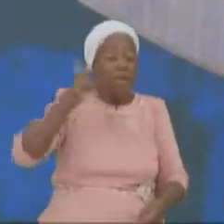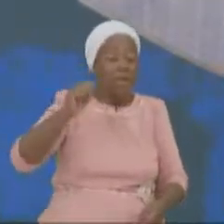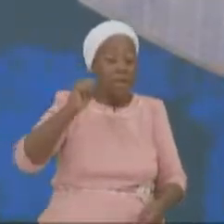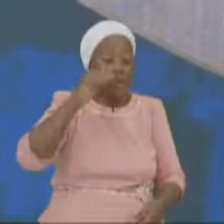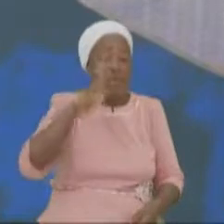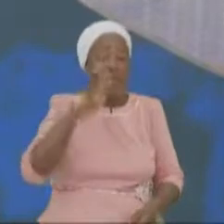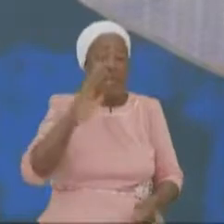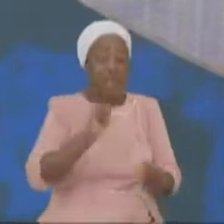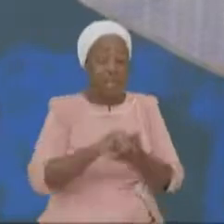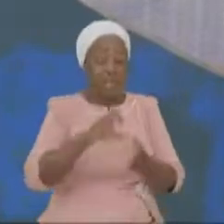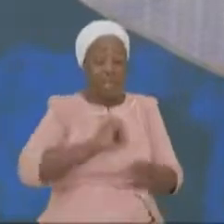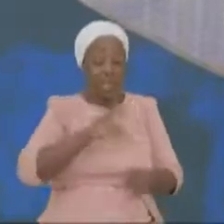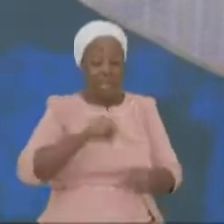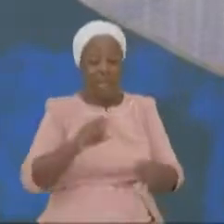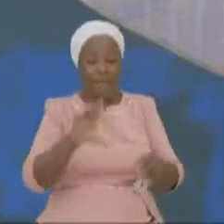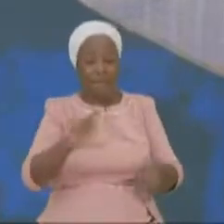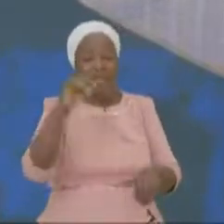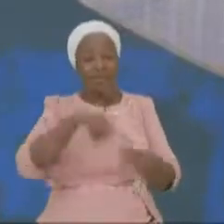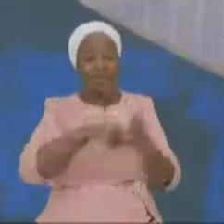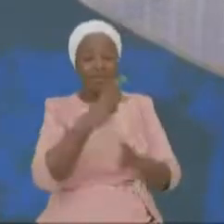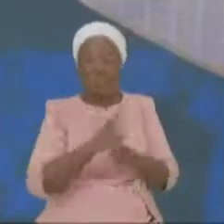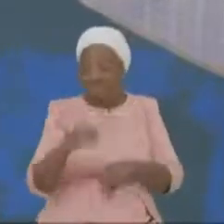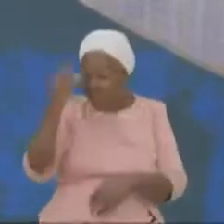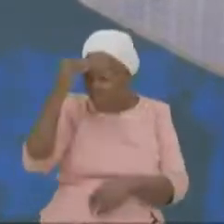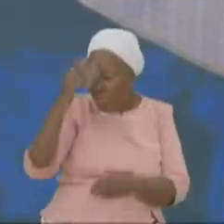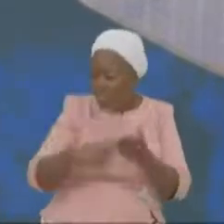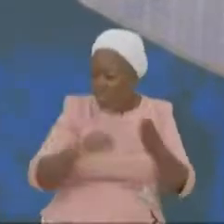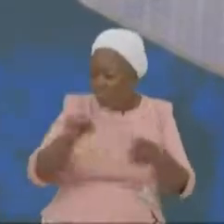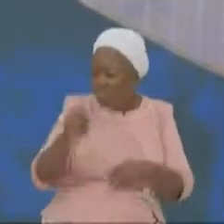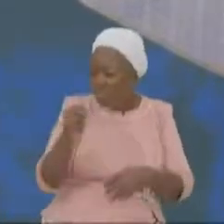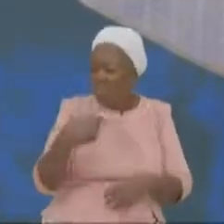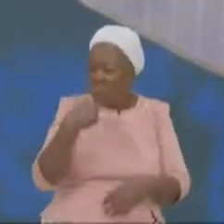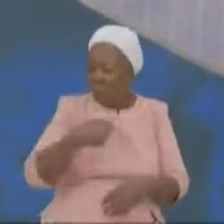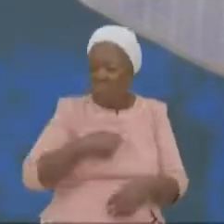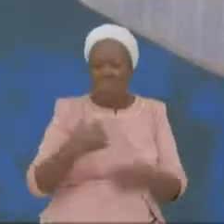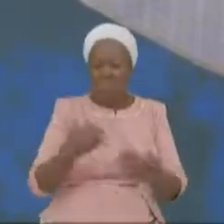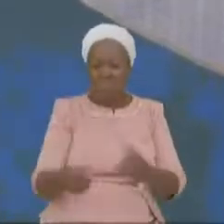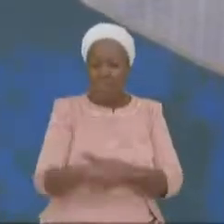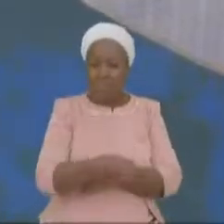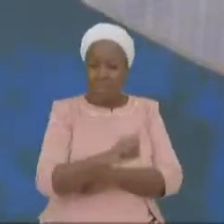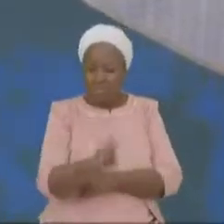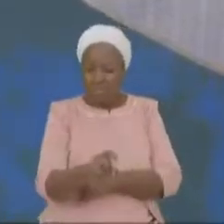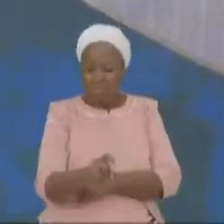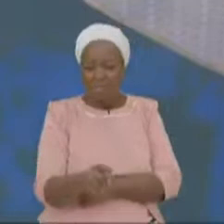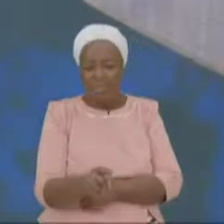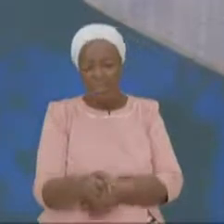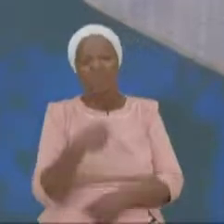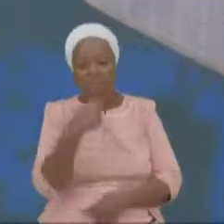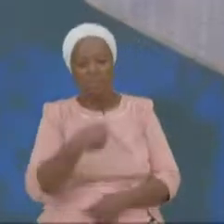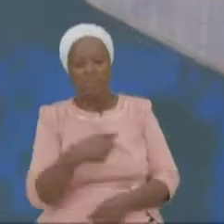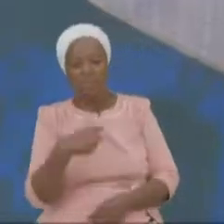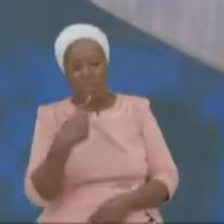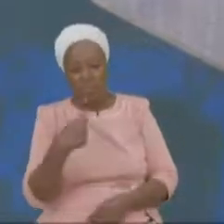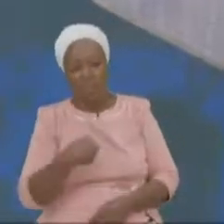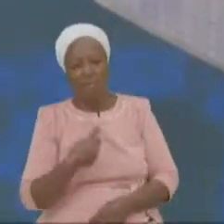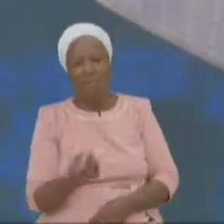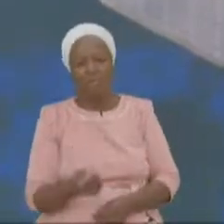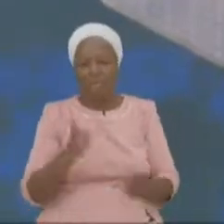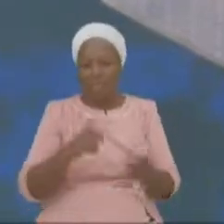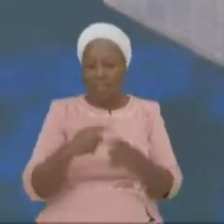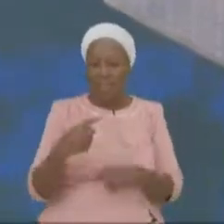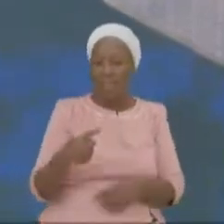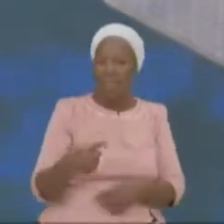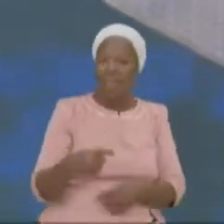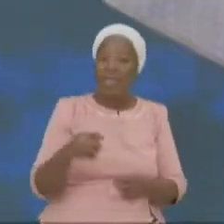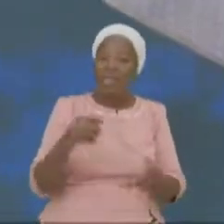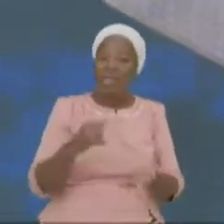world, do you know what John told me today? Tell me. He said, it